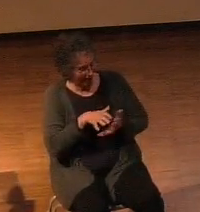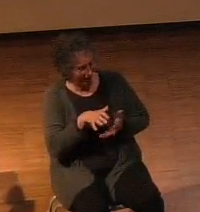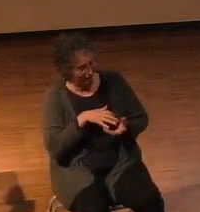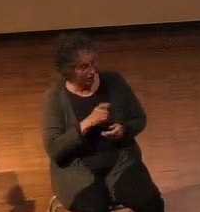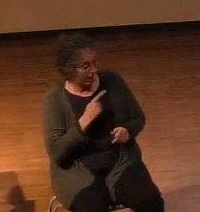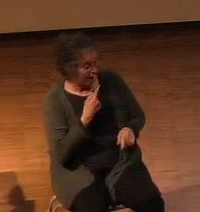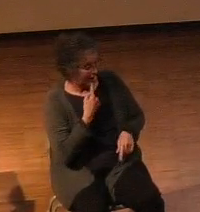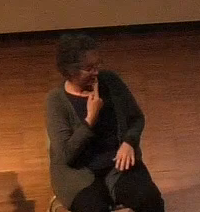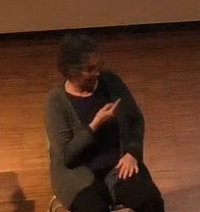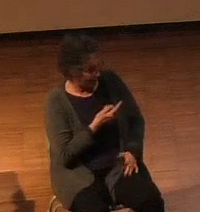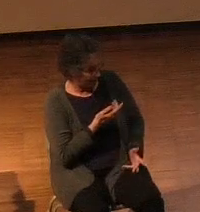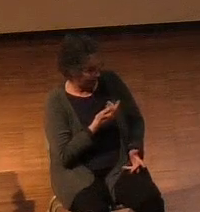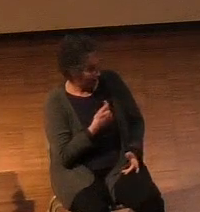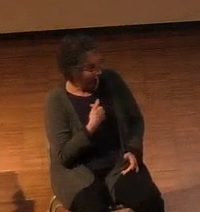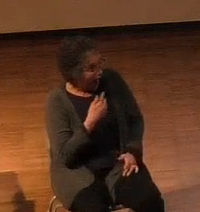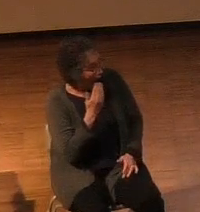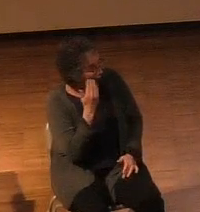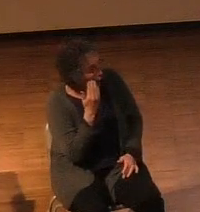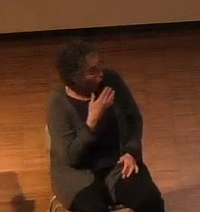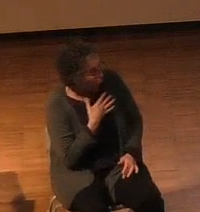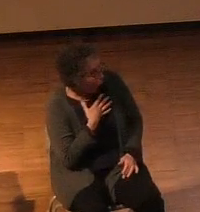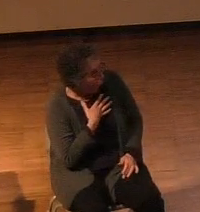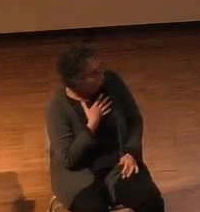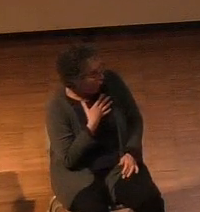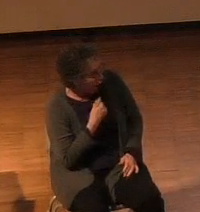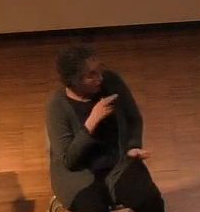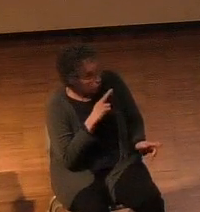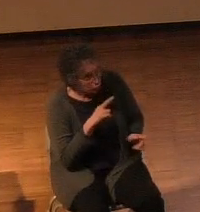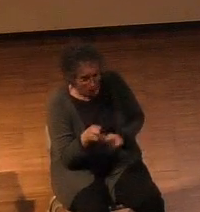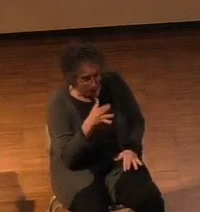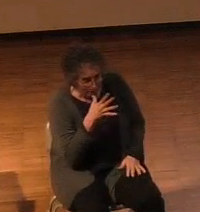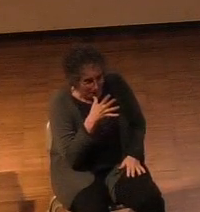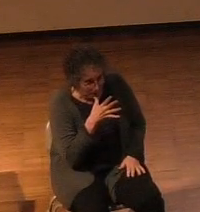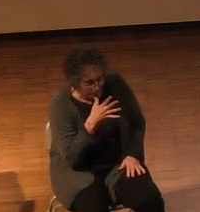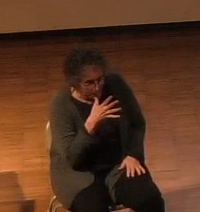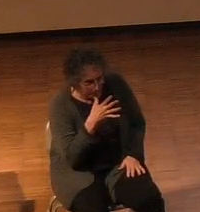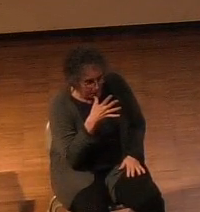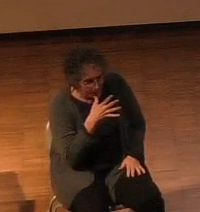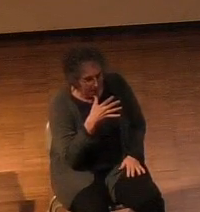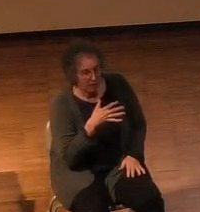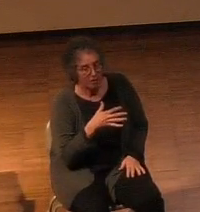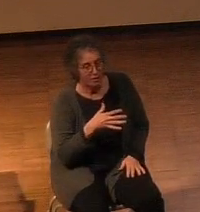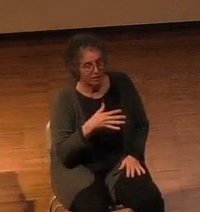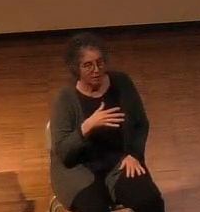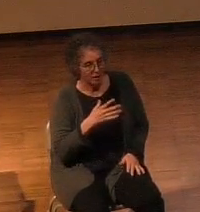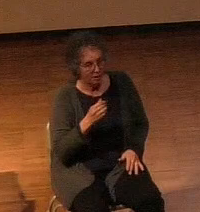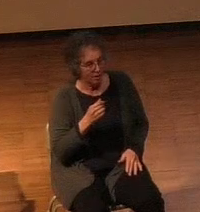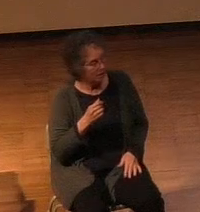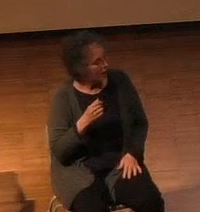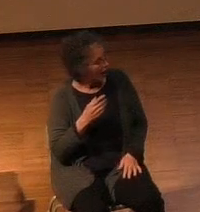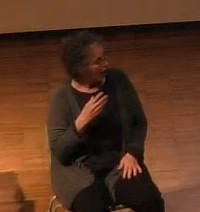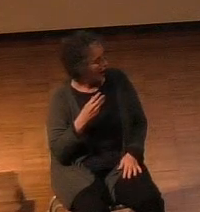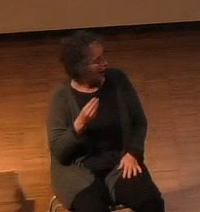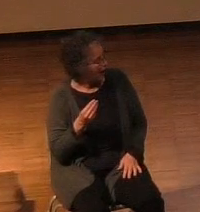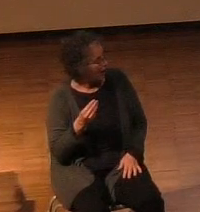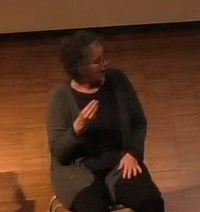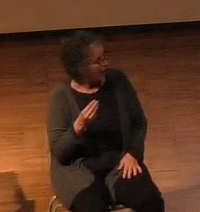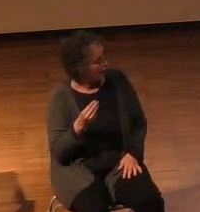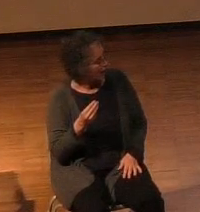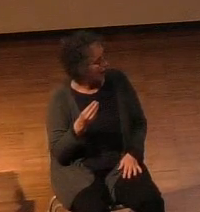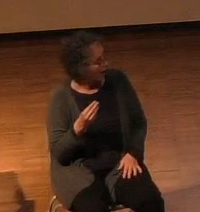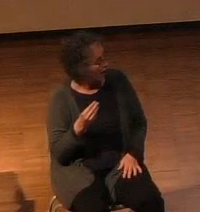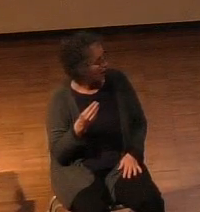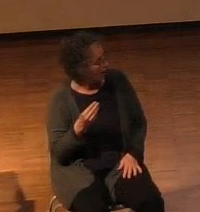and replied, quote, I know. I was ready, Mom, and then proceeded to